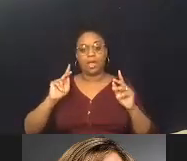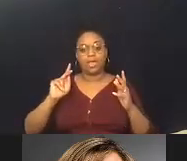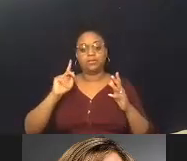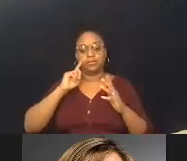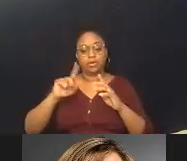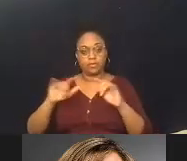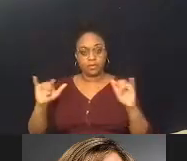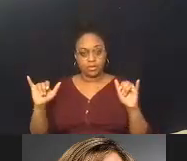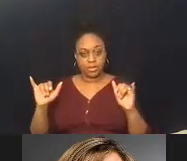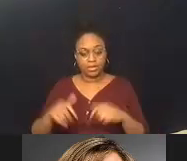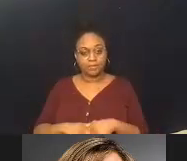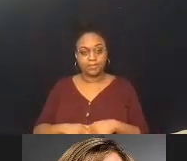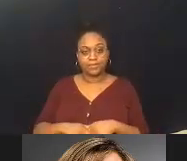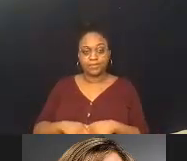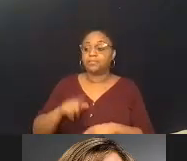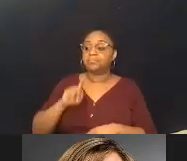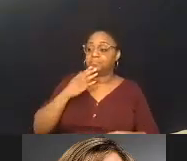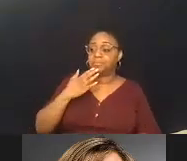Sure.